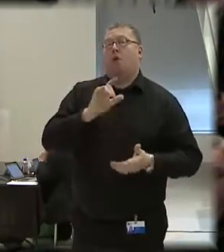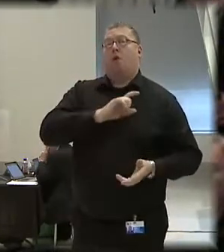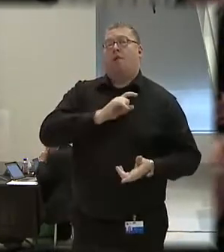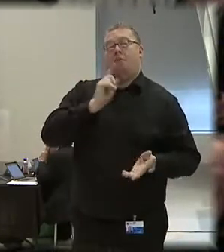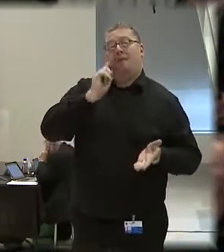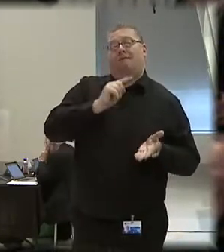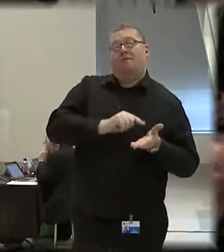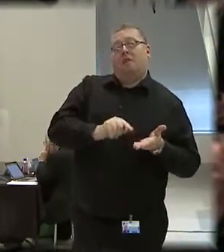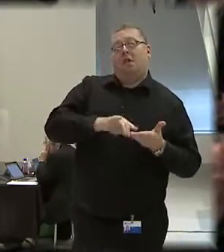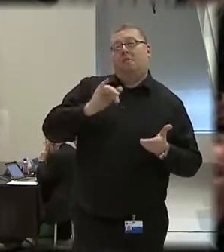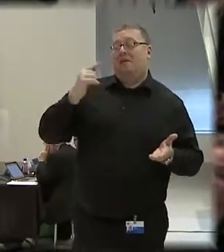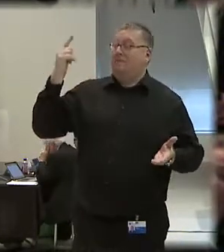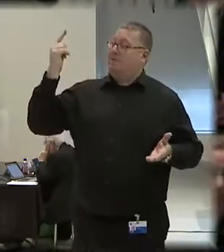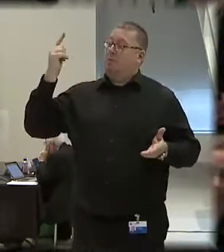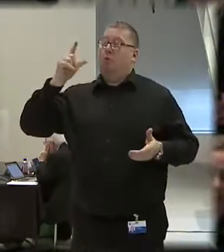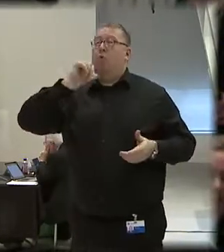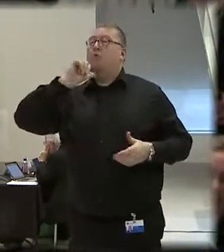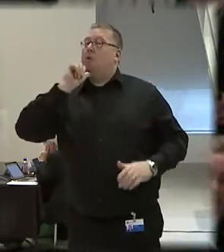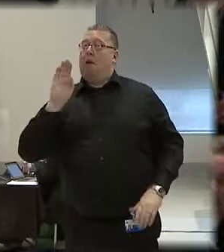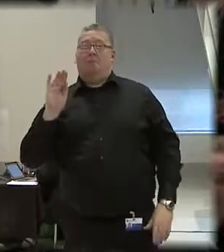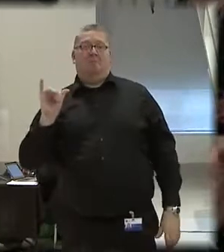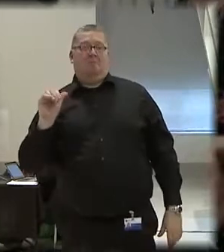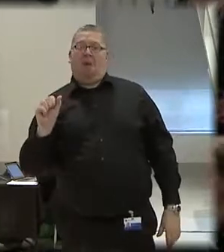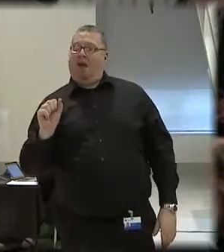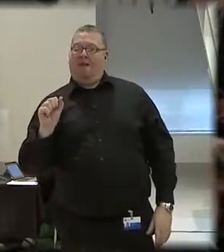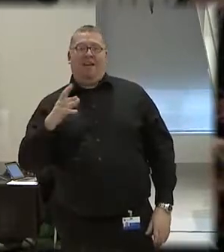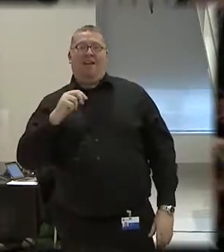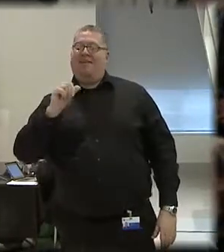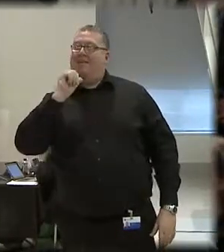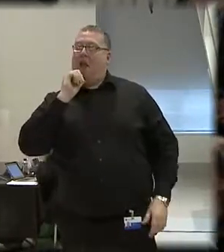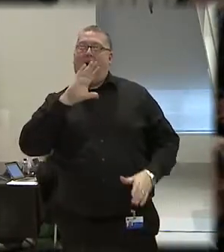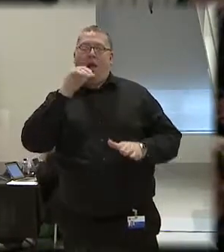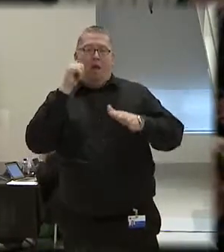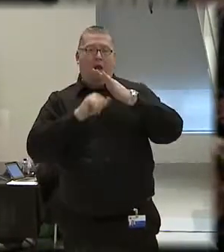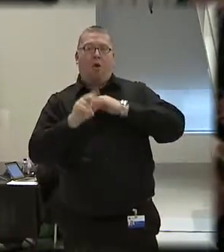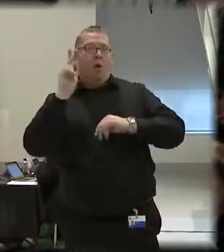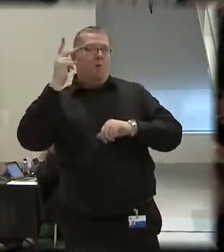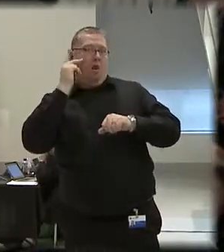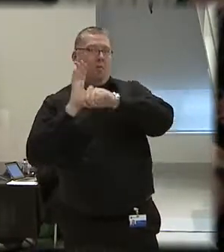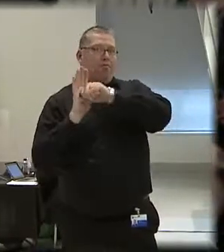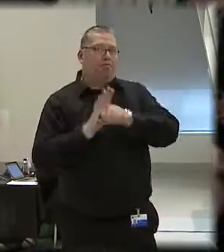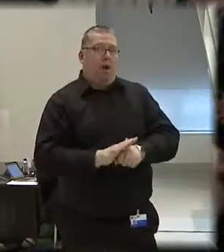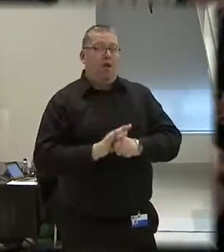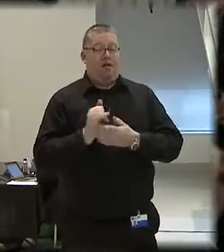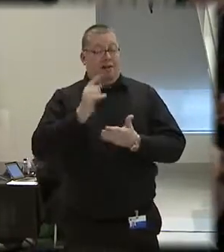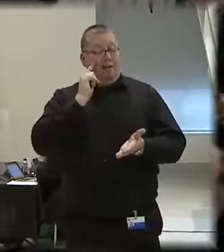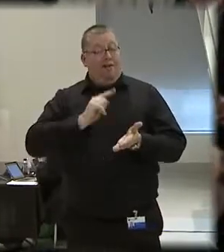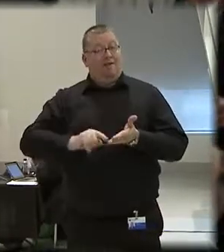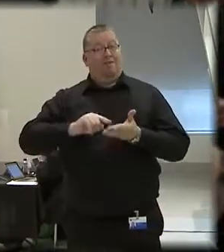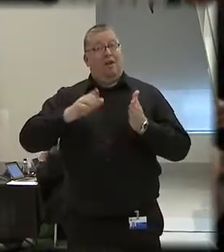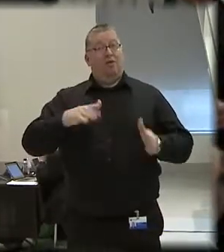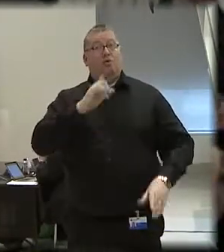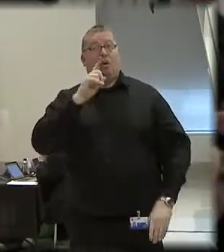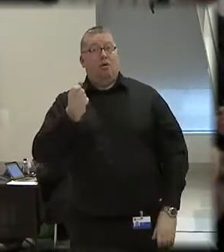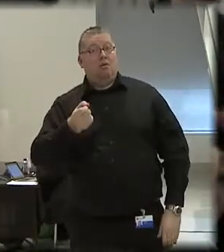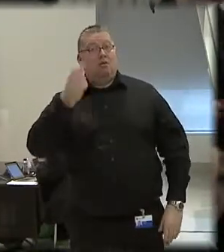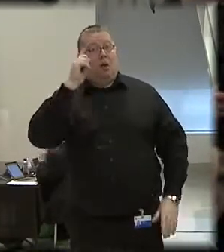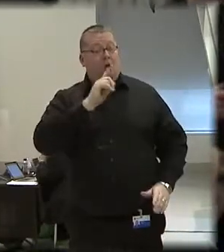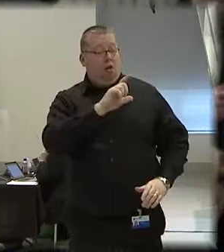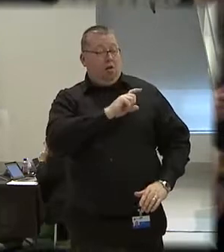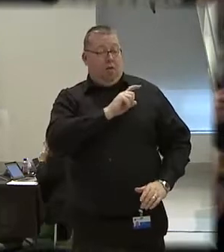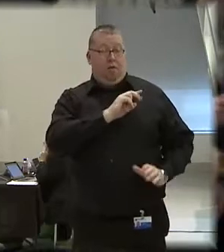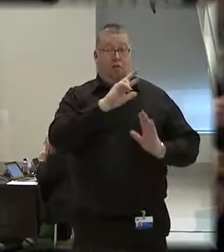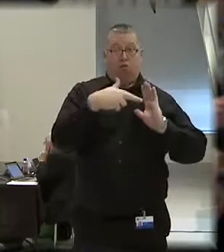investigated by someone who is unbiased and not subject to political pressures. The investigator should have an understanding of an officer's